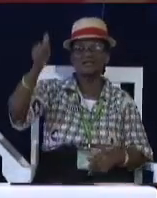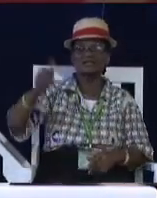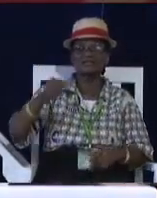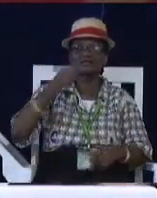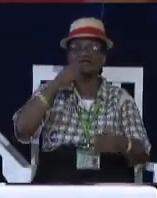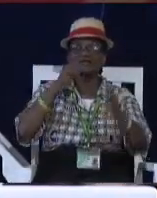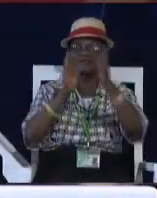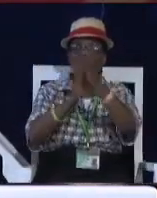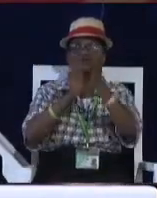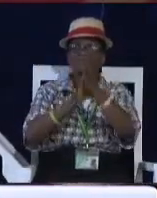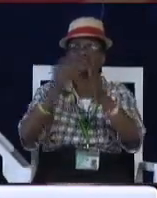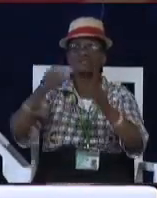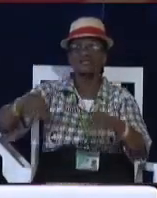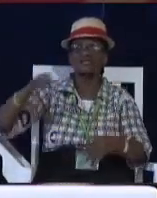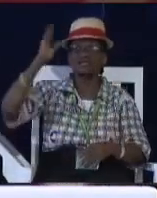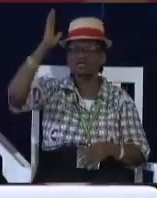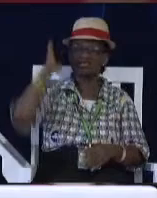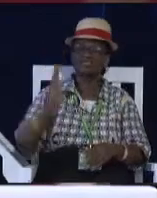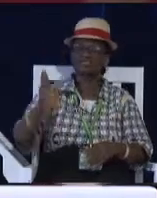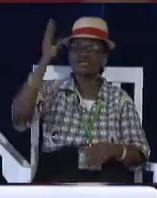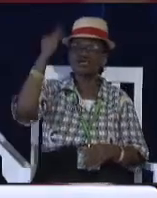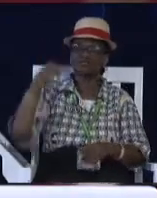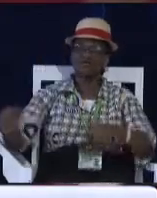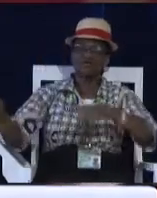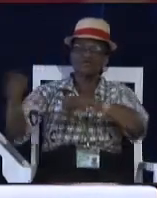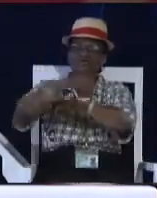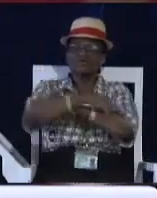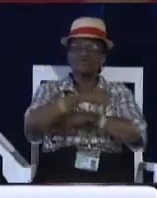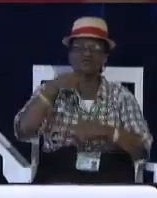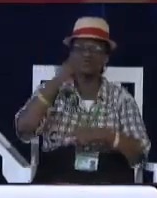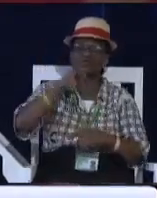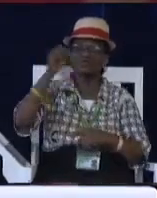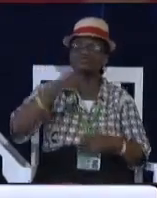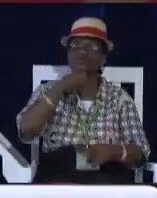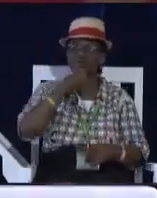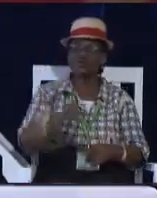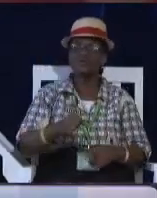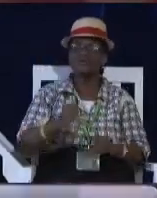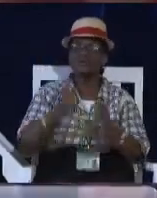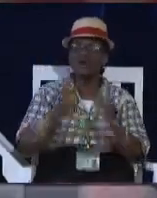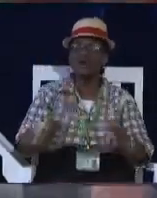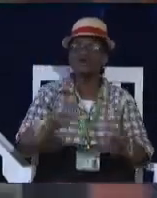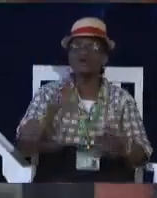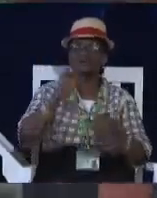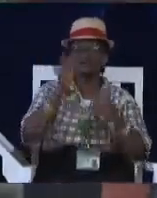praise the Ancient of Days who is older than the oldest,